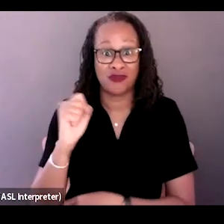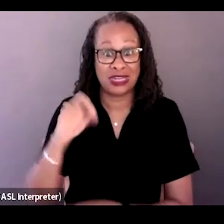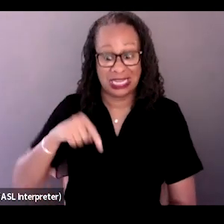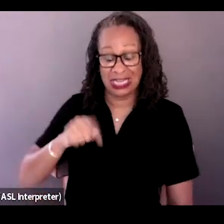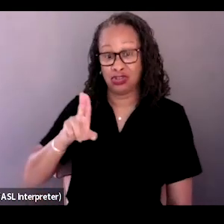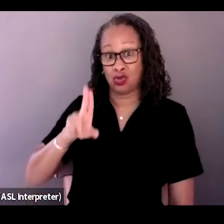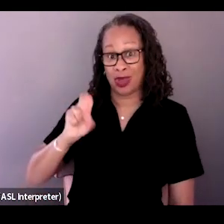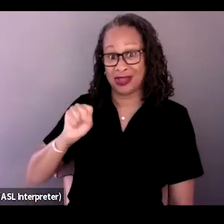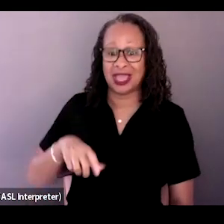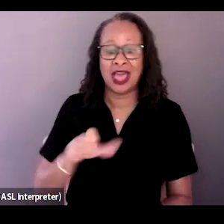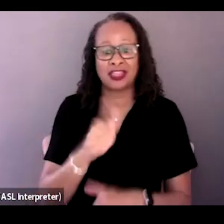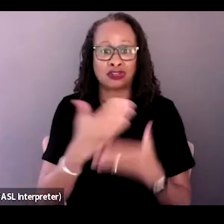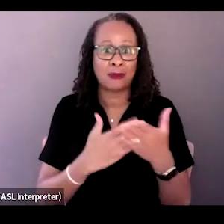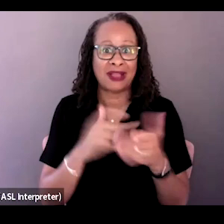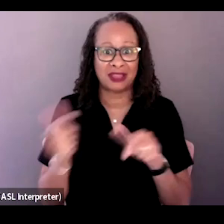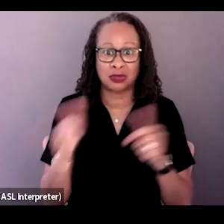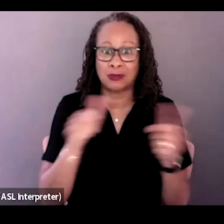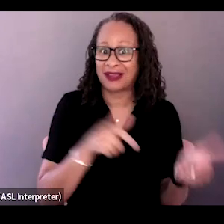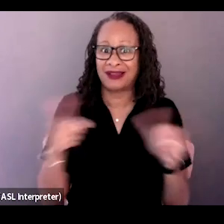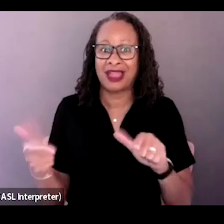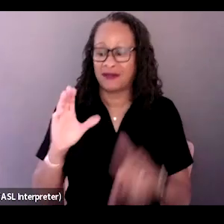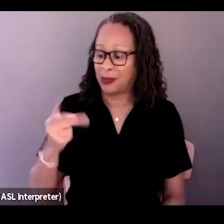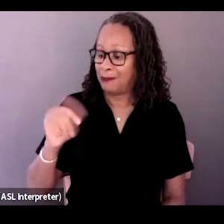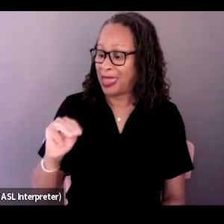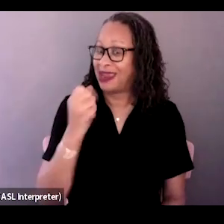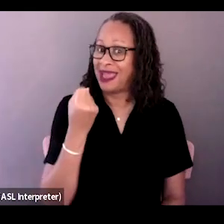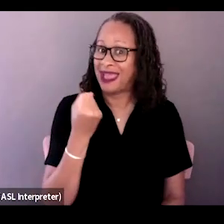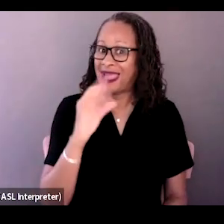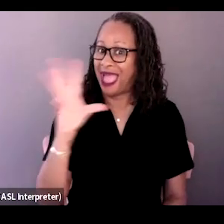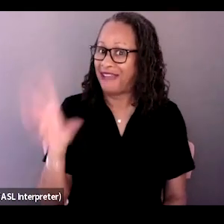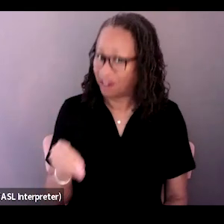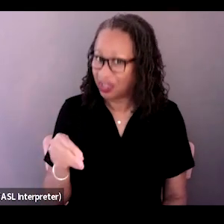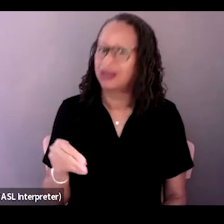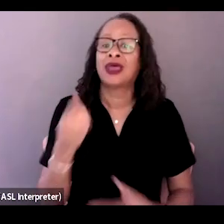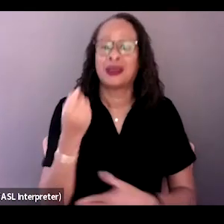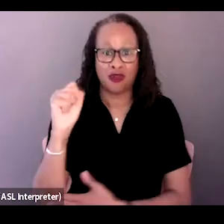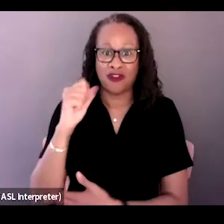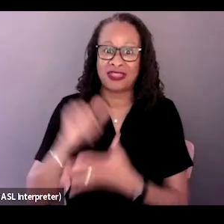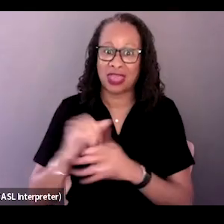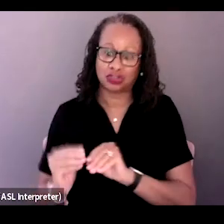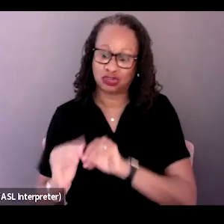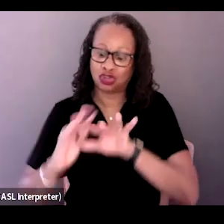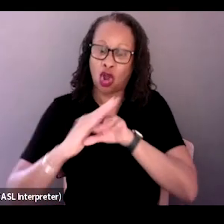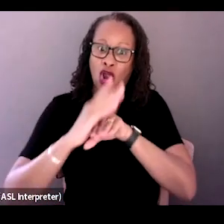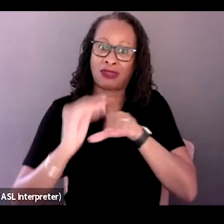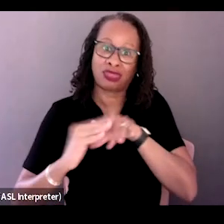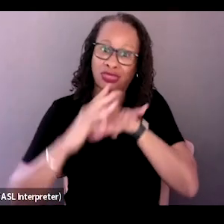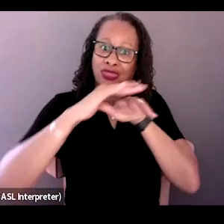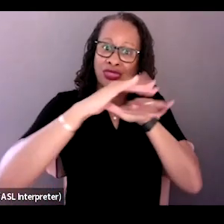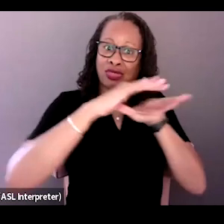part, is that there's a go back and forth in that Pan-African movement that was sort of blooming very much in the beginning of the 60s, how that